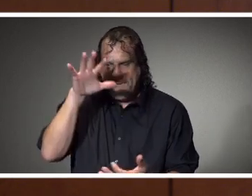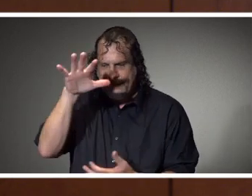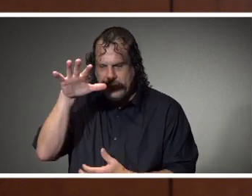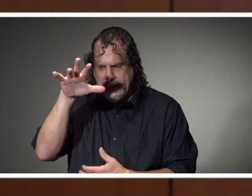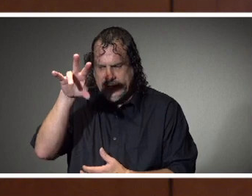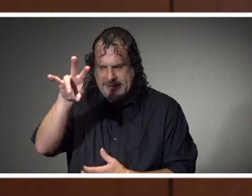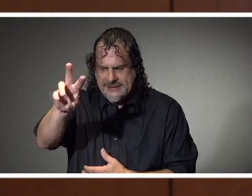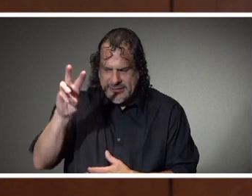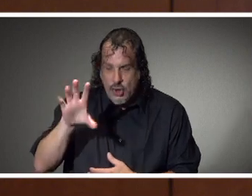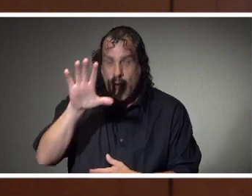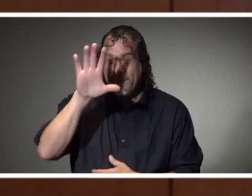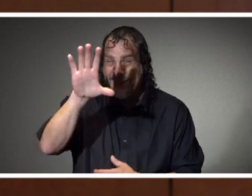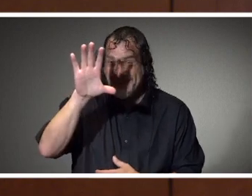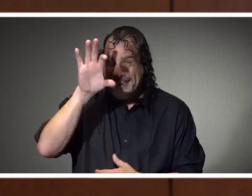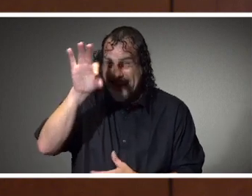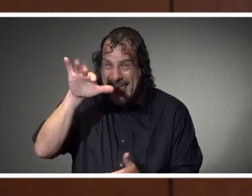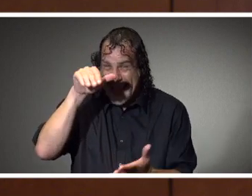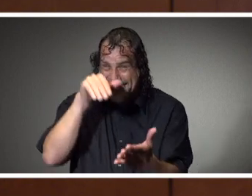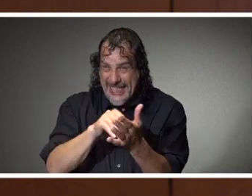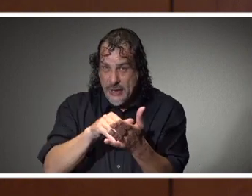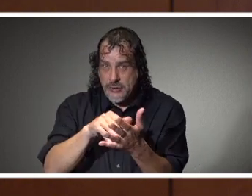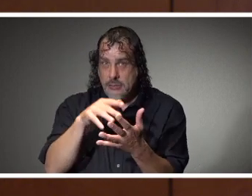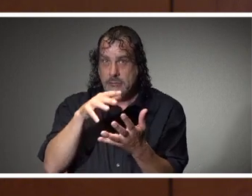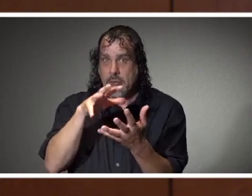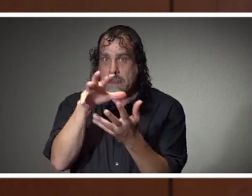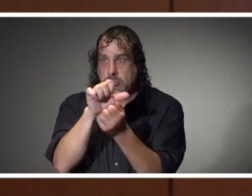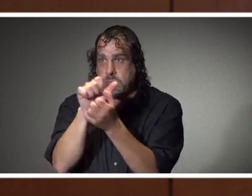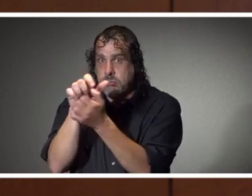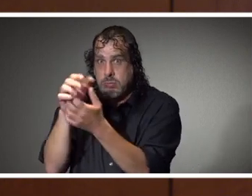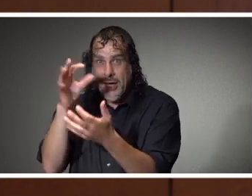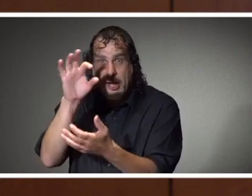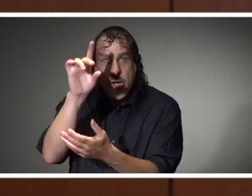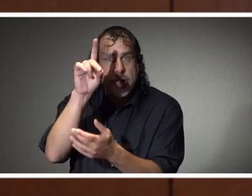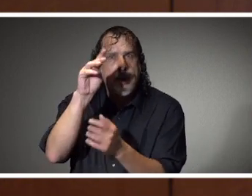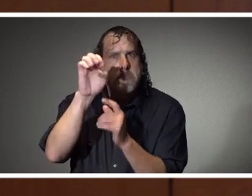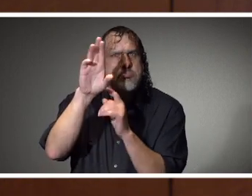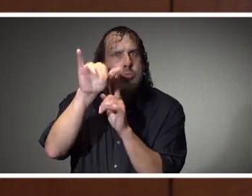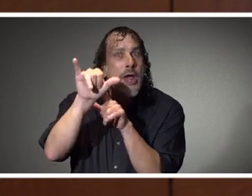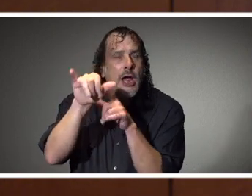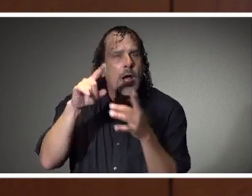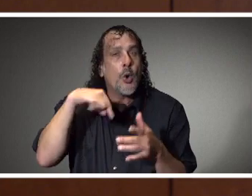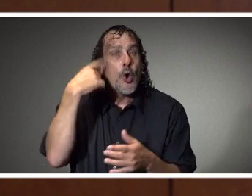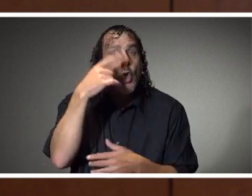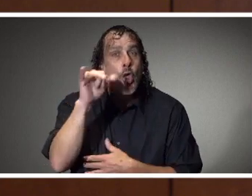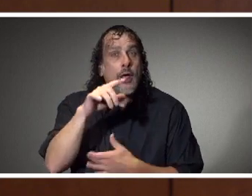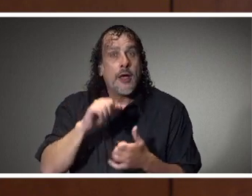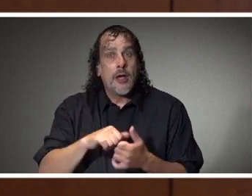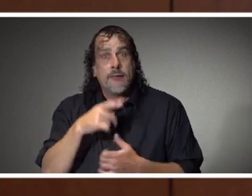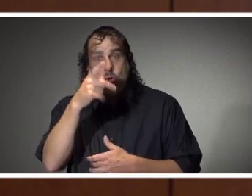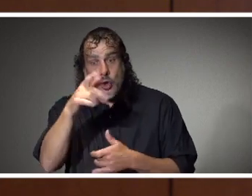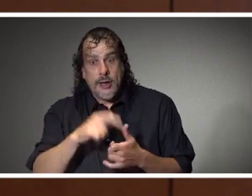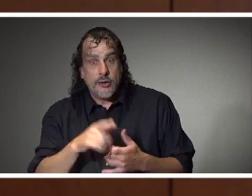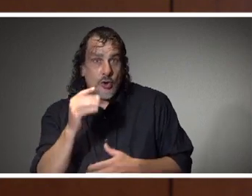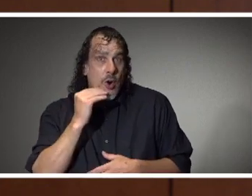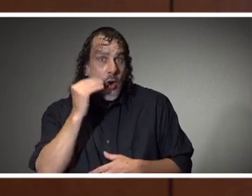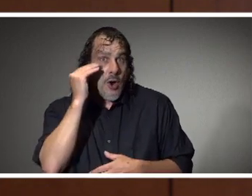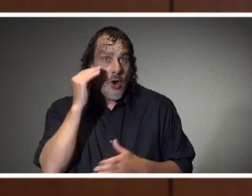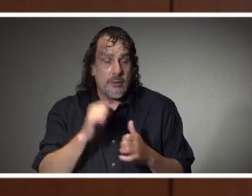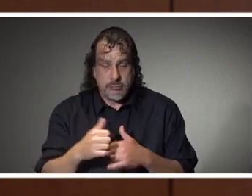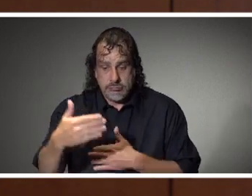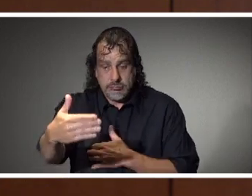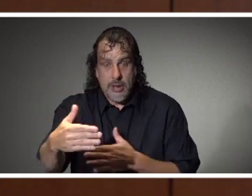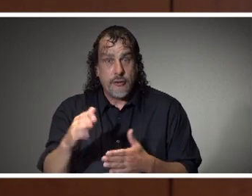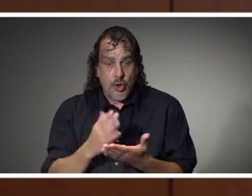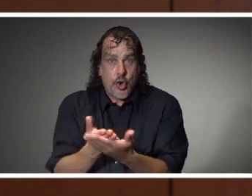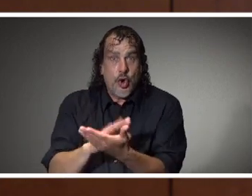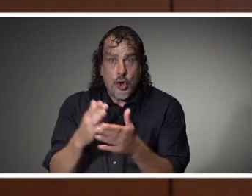659,000 cubic yards of debris. Okay, what is that? Well, what does that look like? If you look at your stove at home, 3 foot by 3